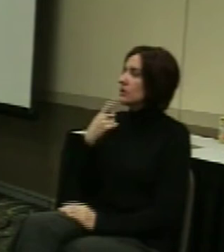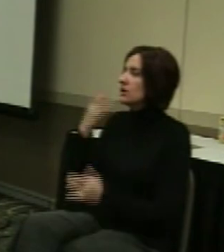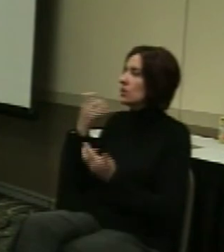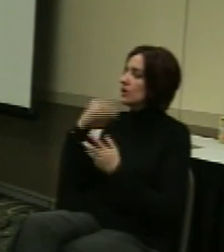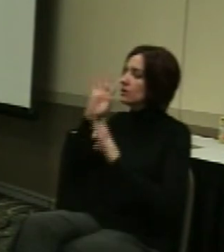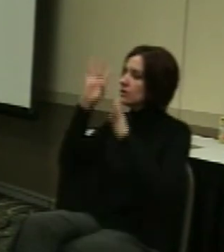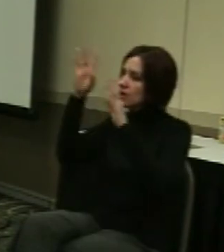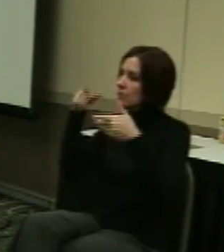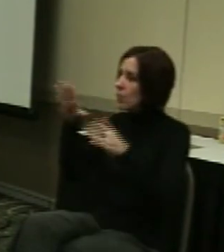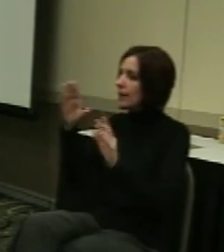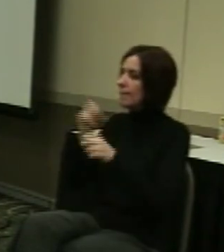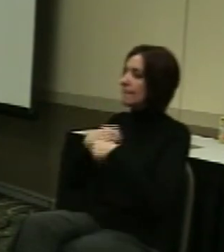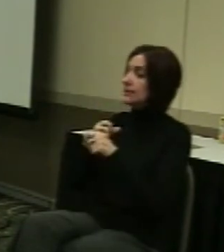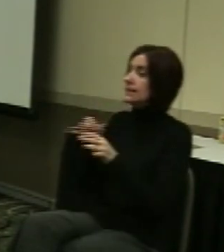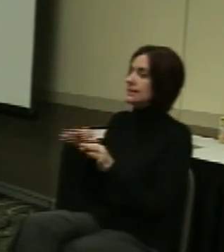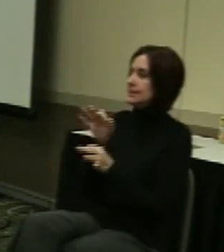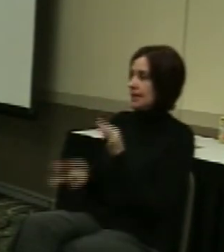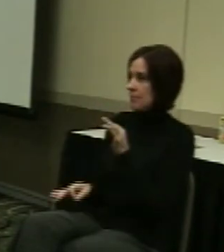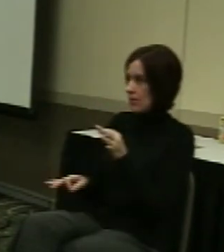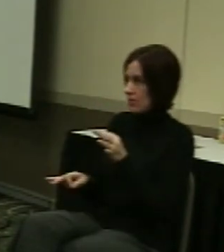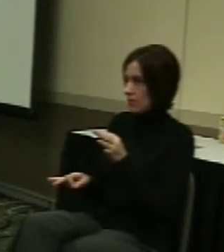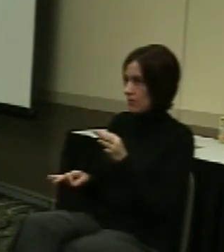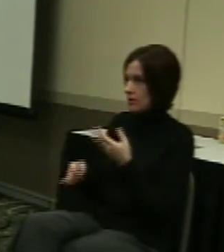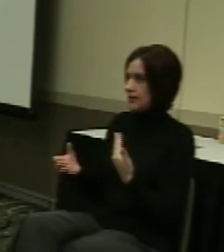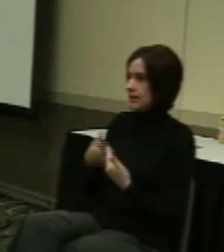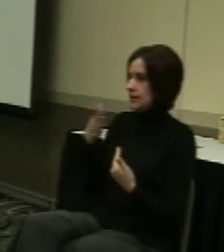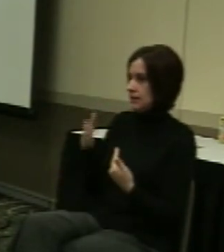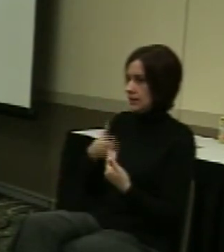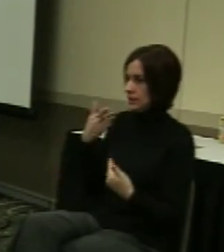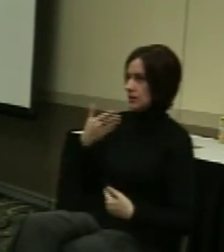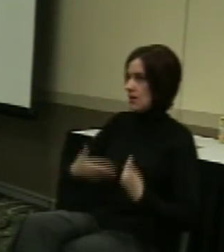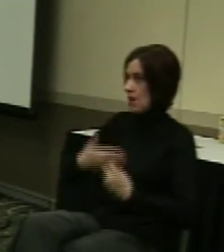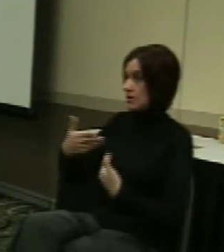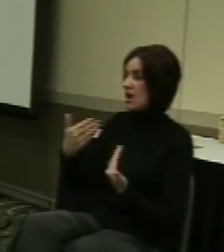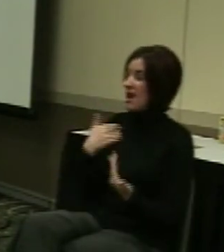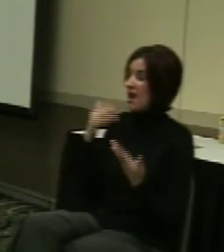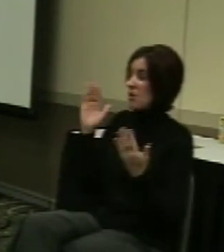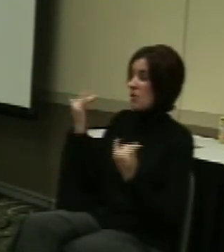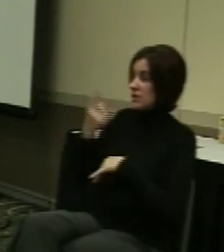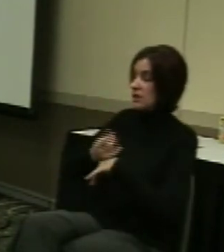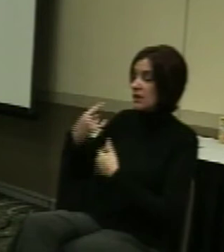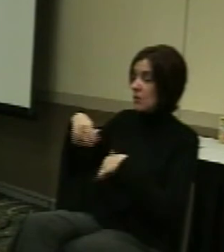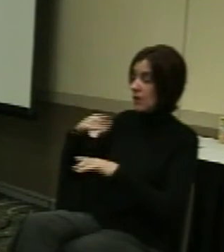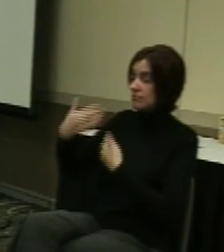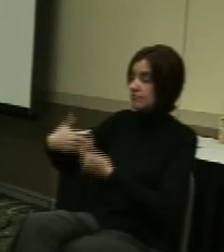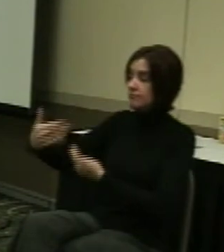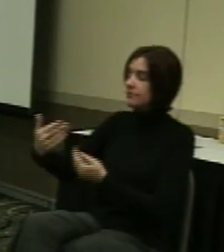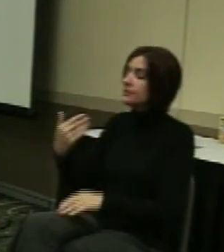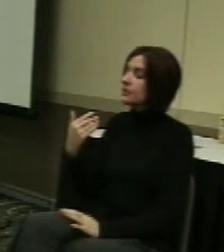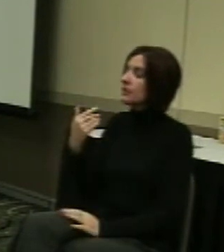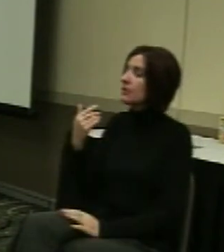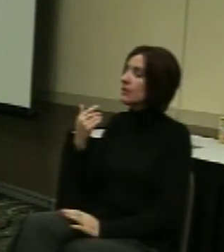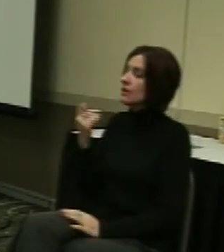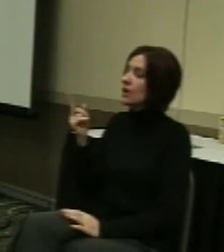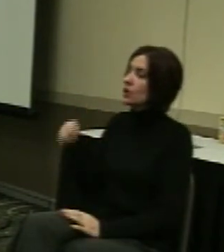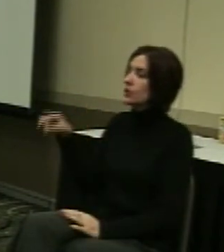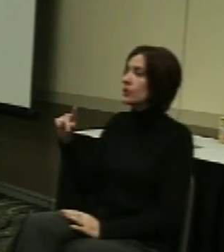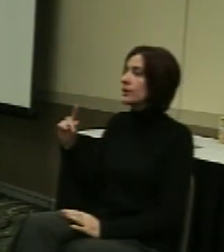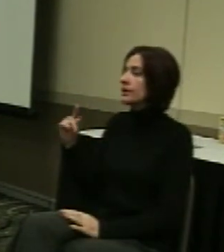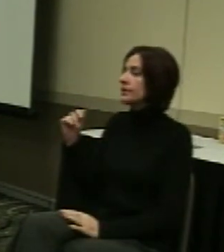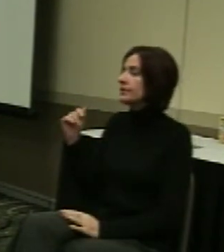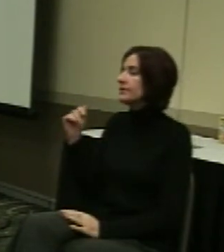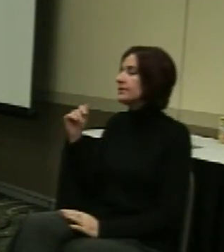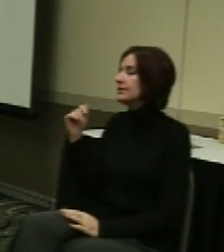it simple and easy. And I would hope today, maybe indeed, as I go through this, you might